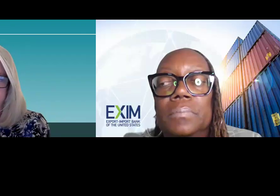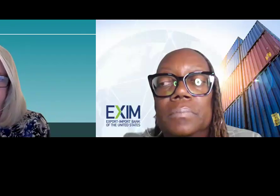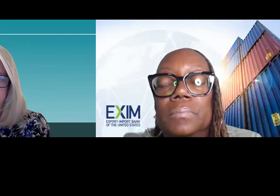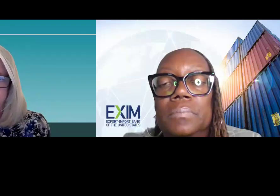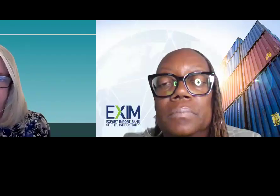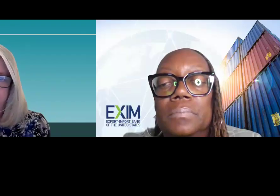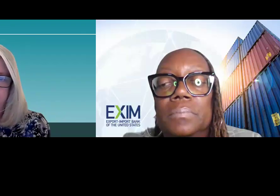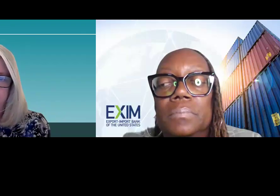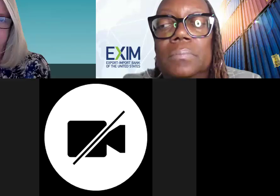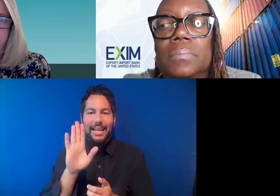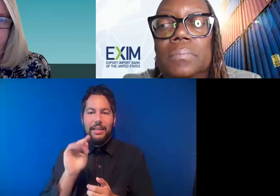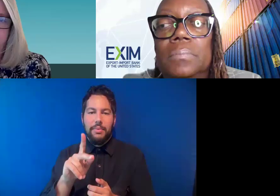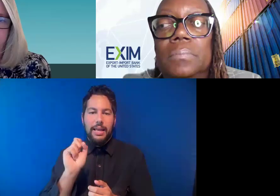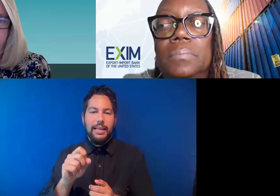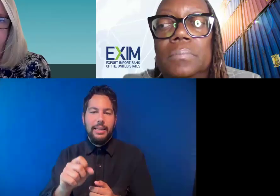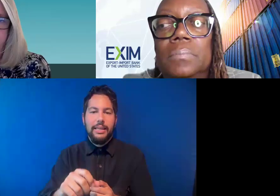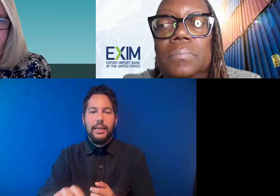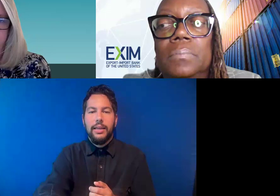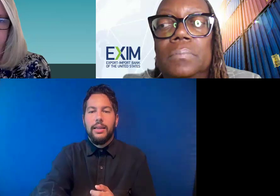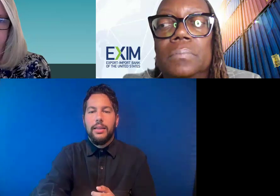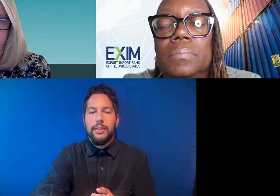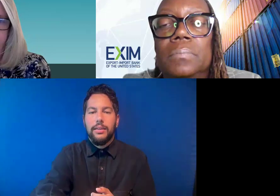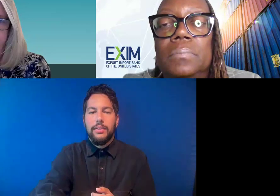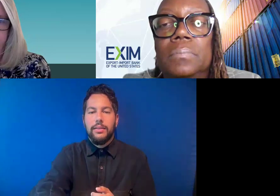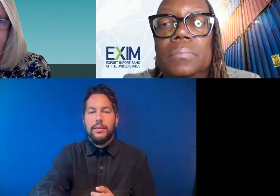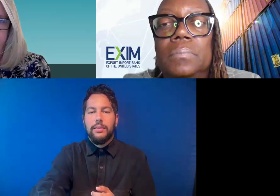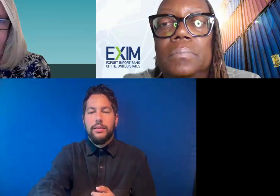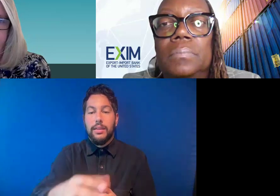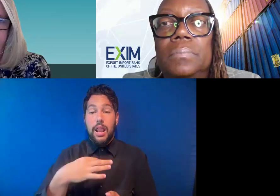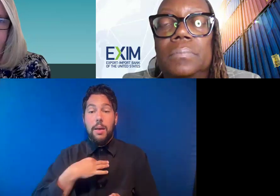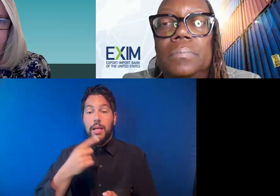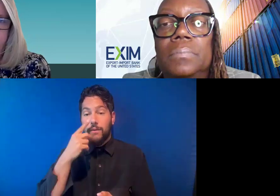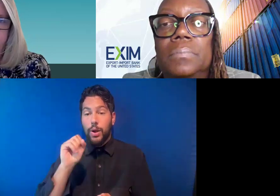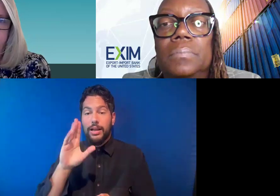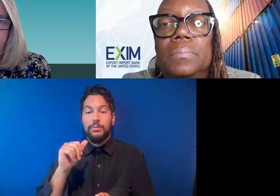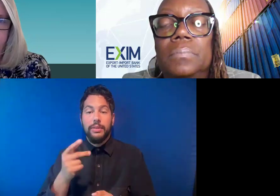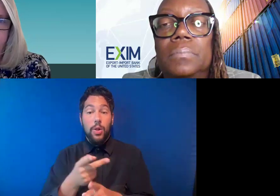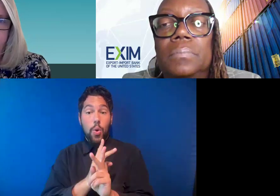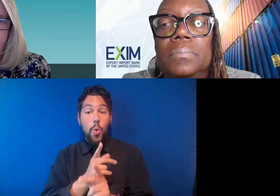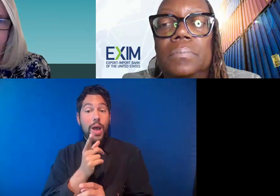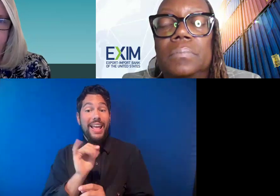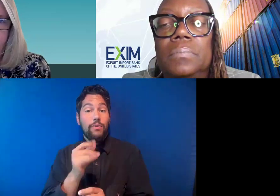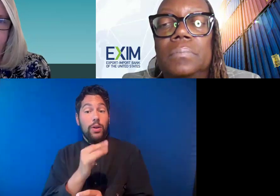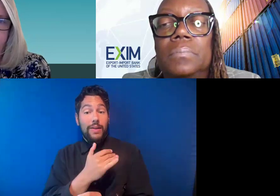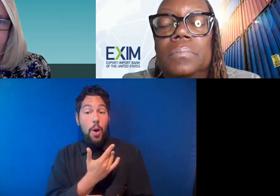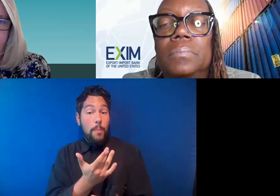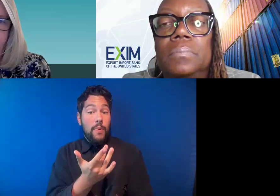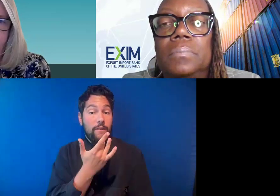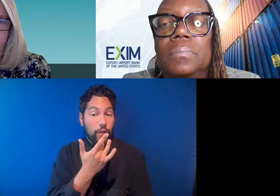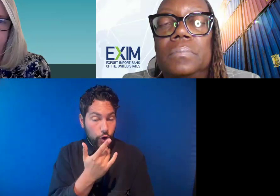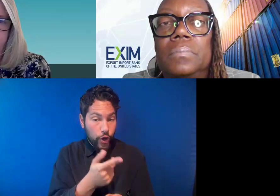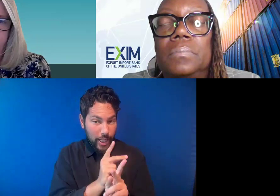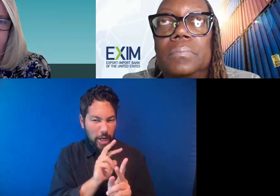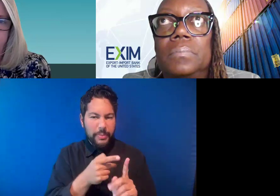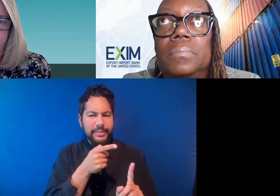bank can apply for an SBA guaranteed loan. They can do it. It's just that when one of our preferred lenders, in other words, one of the lenders that